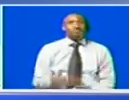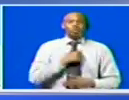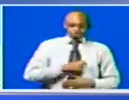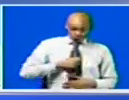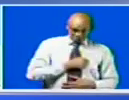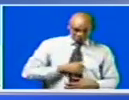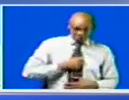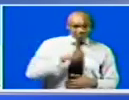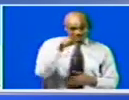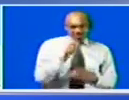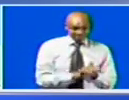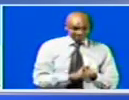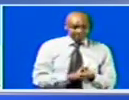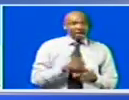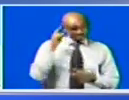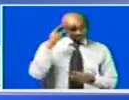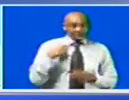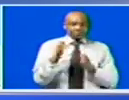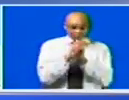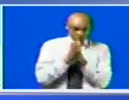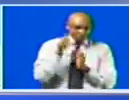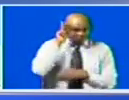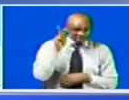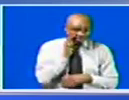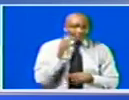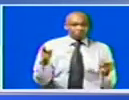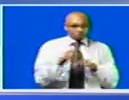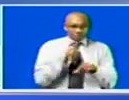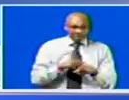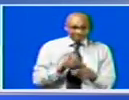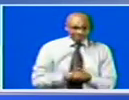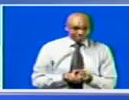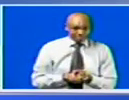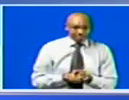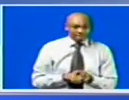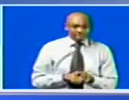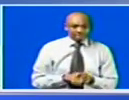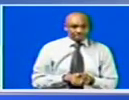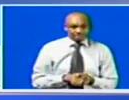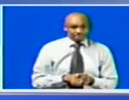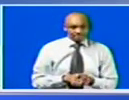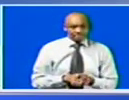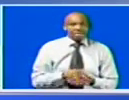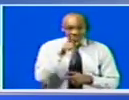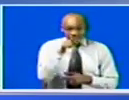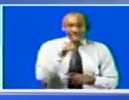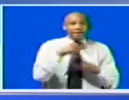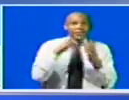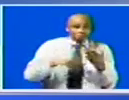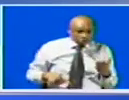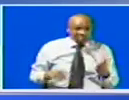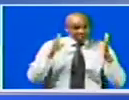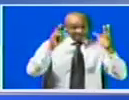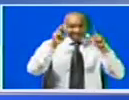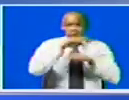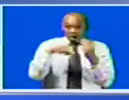Apologies for that. I should be having that story in a short while. Of course, it touches on the big issues